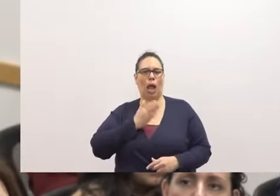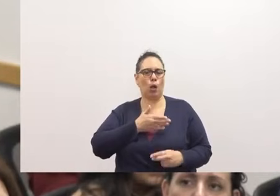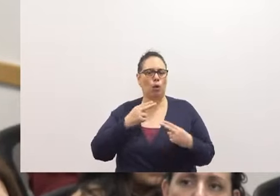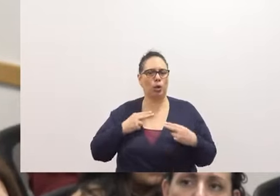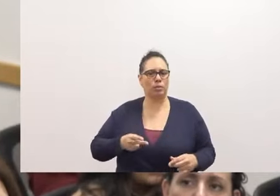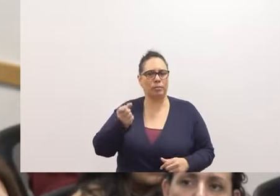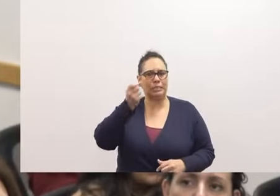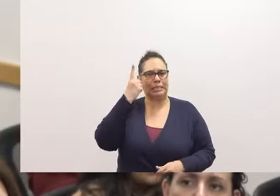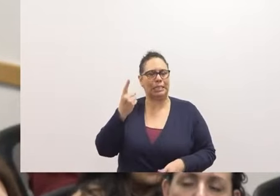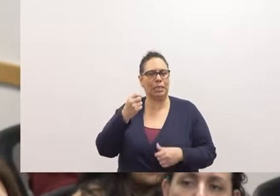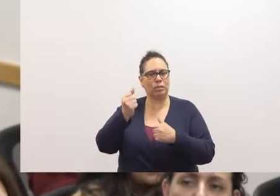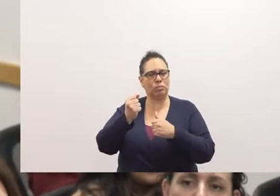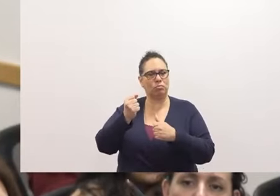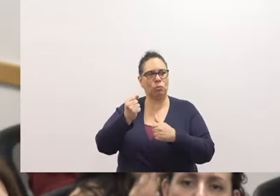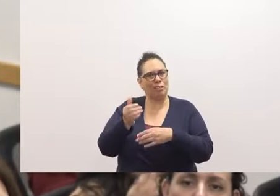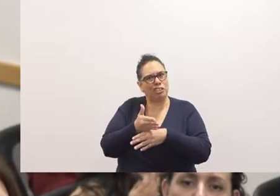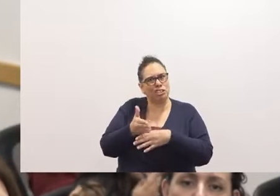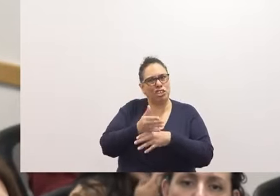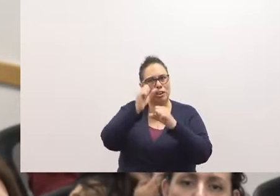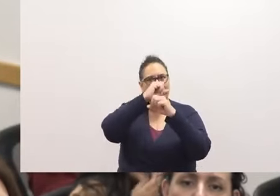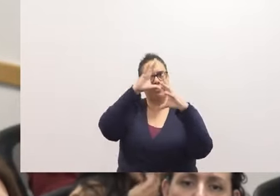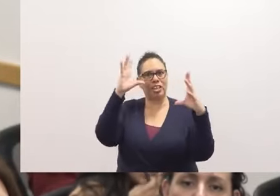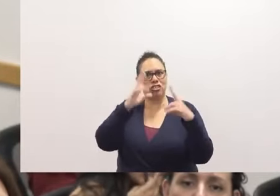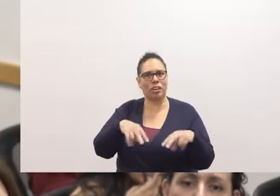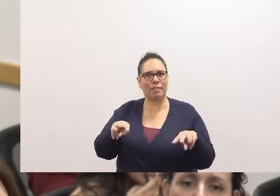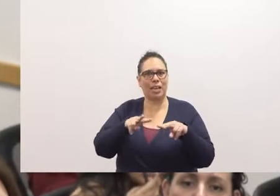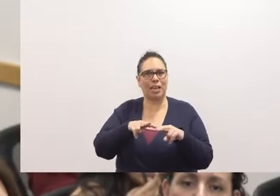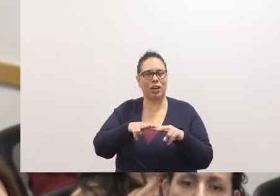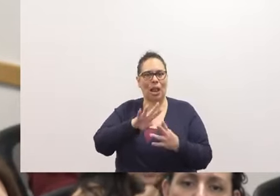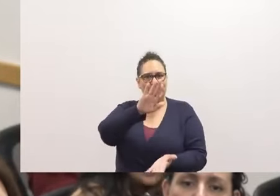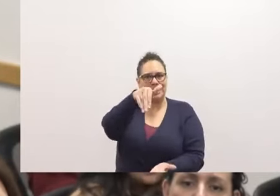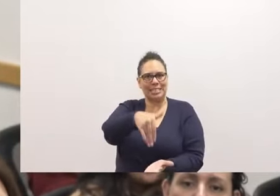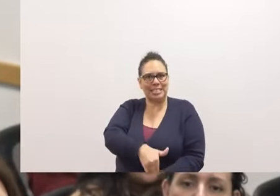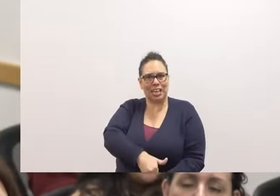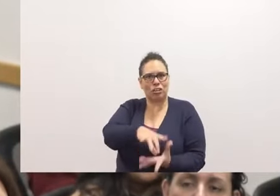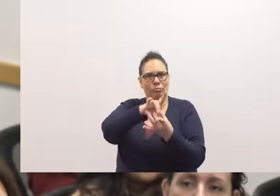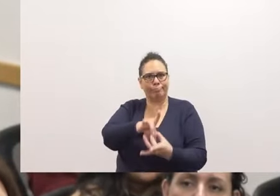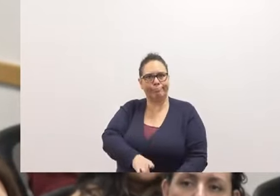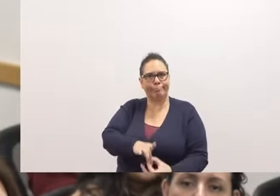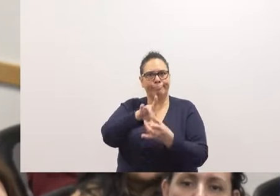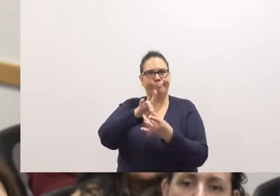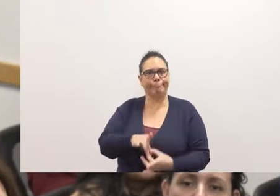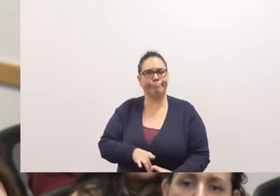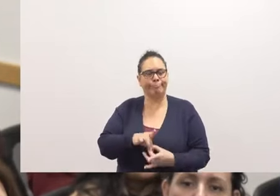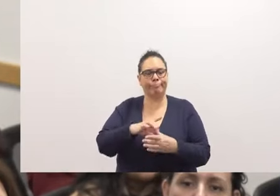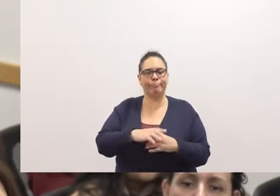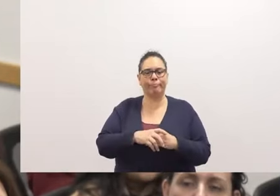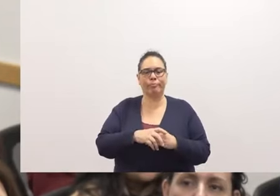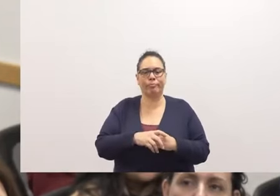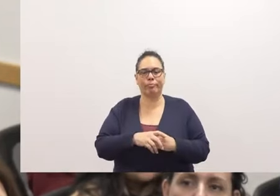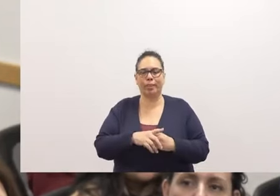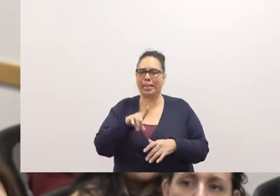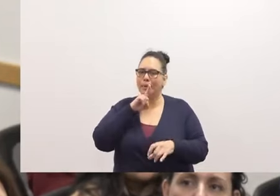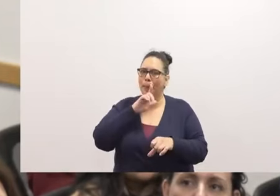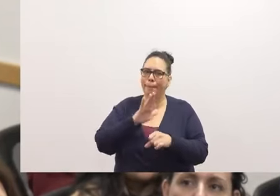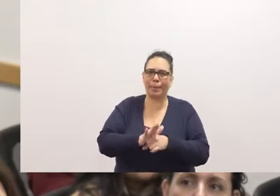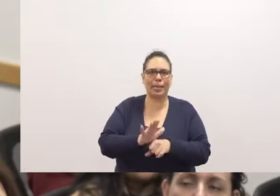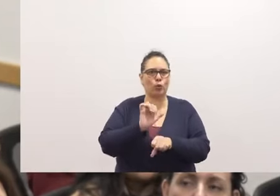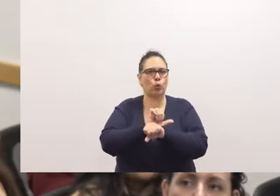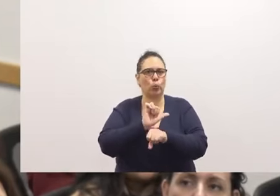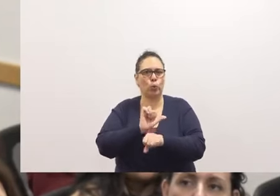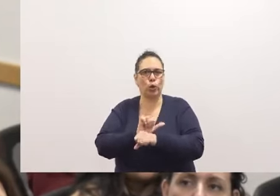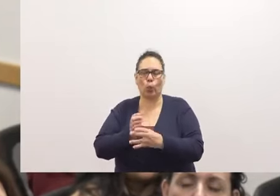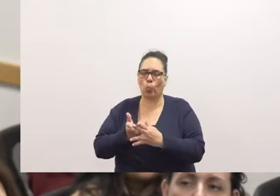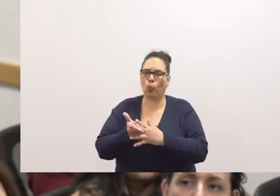we have shared vision and shared values and being able to center that and ground that when things get really hard and committing to working through